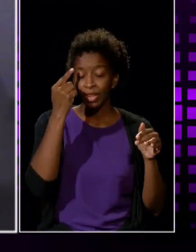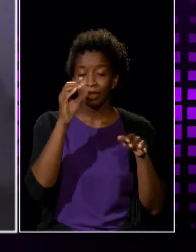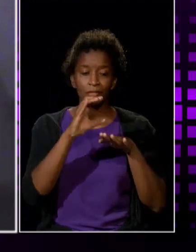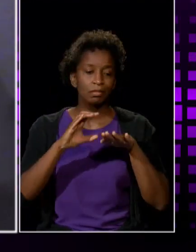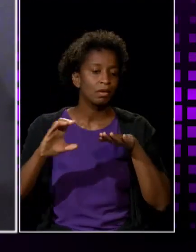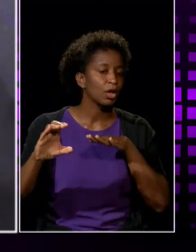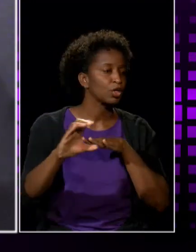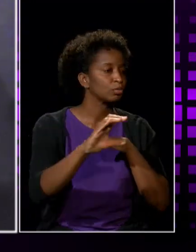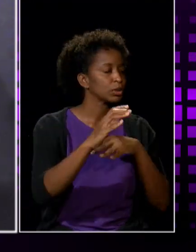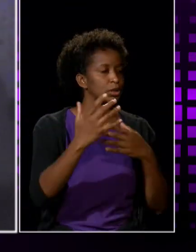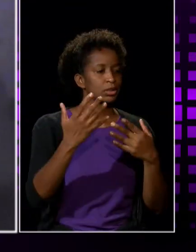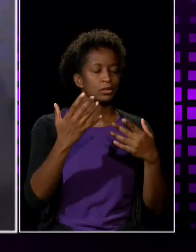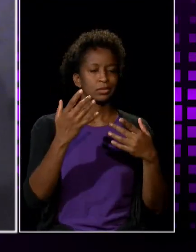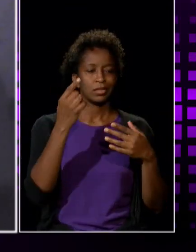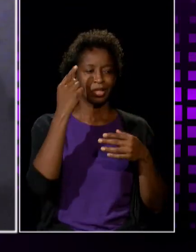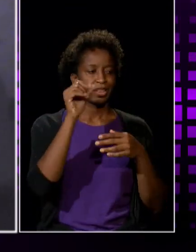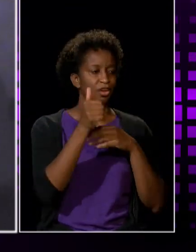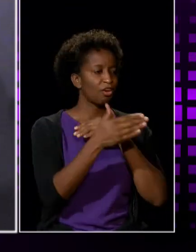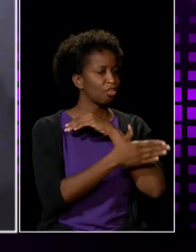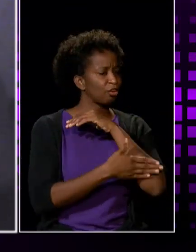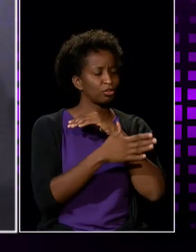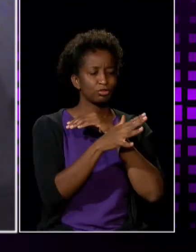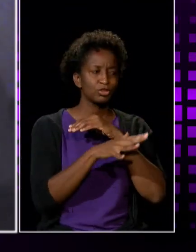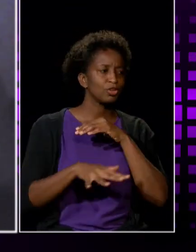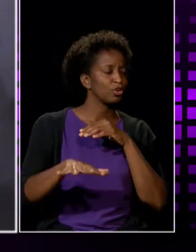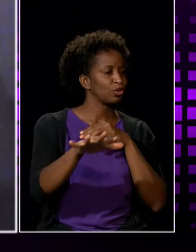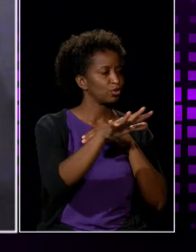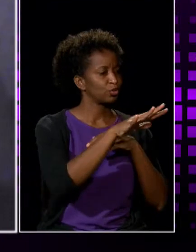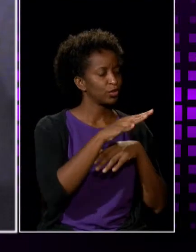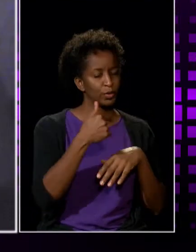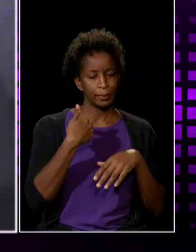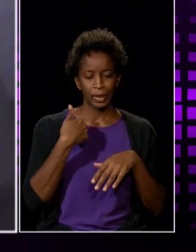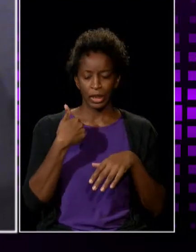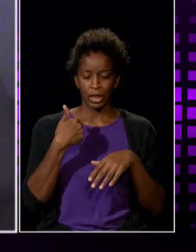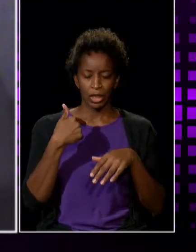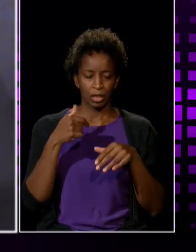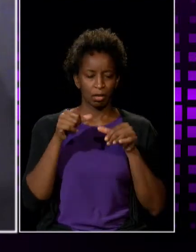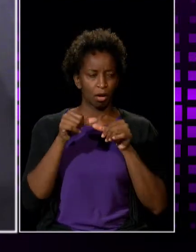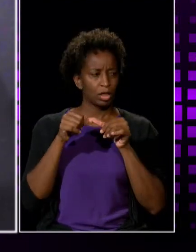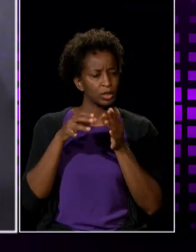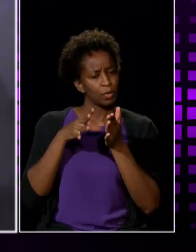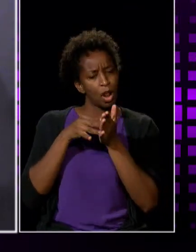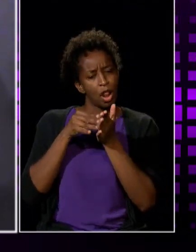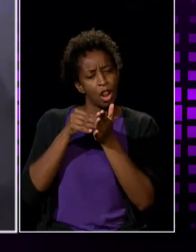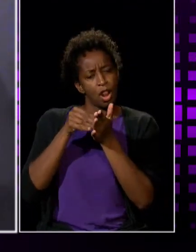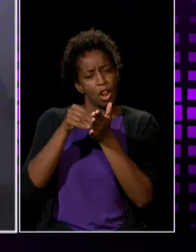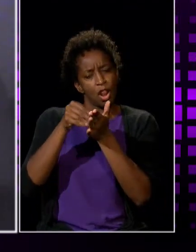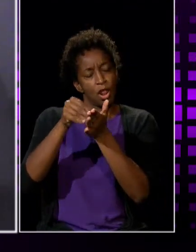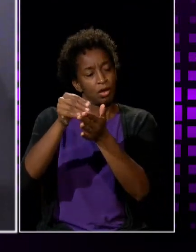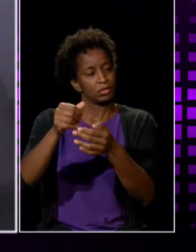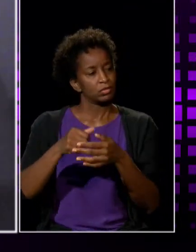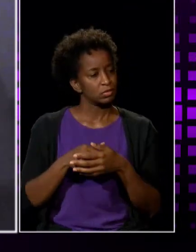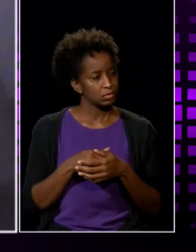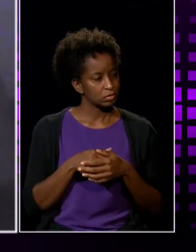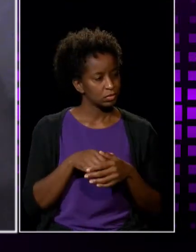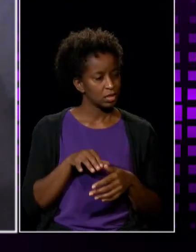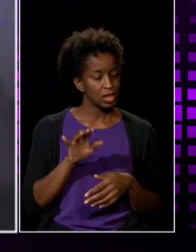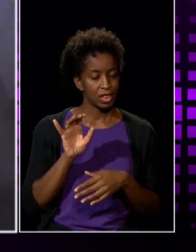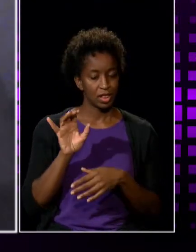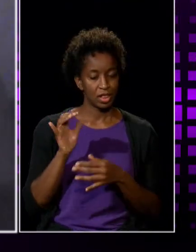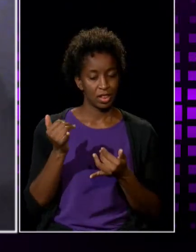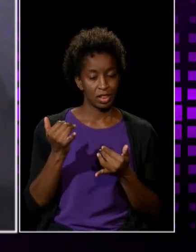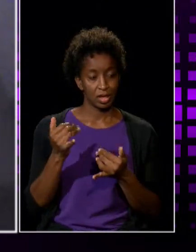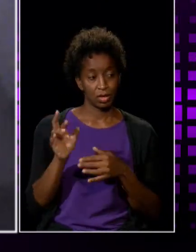innovating, educating myself, being a lifelong learner, and looking at the charter and seeing how the charter is driving us into